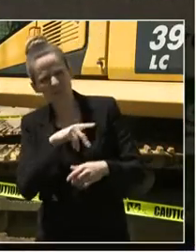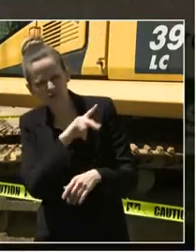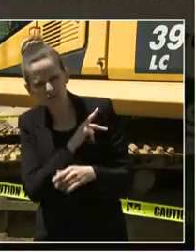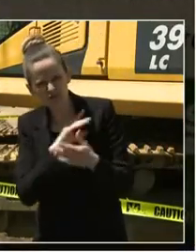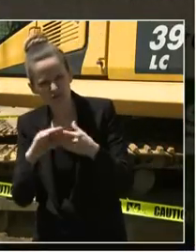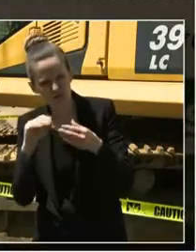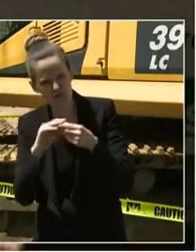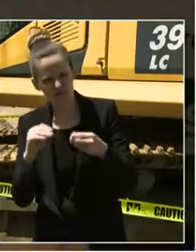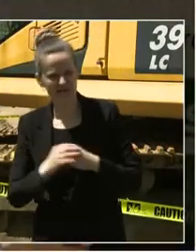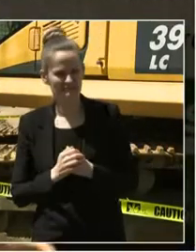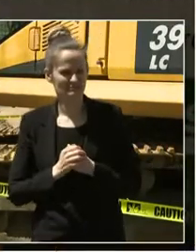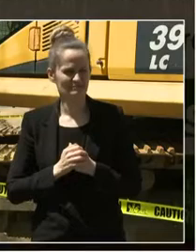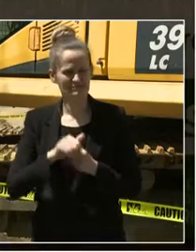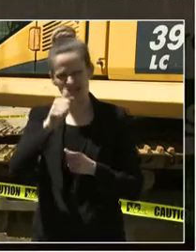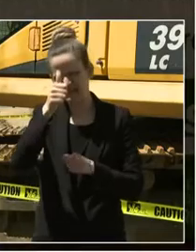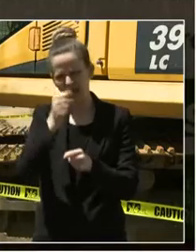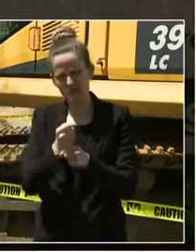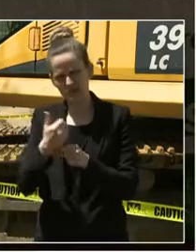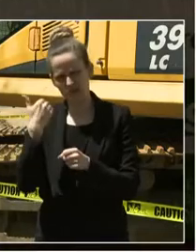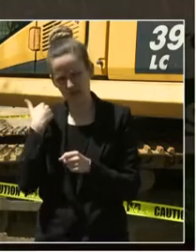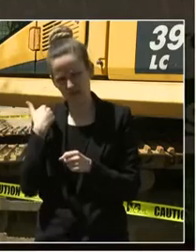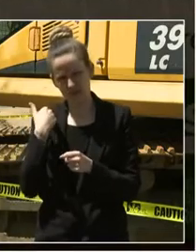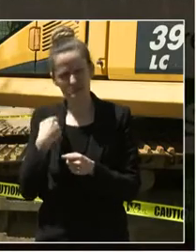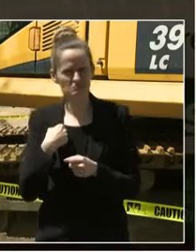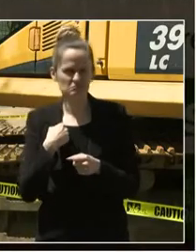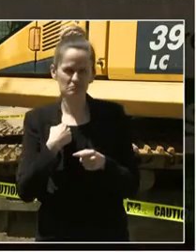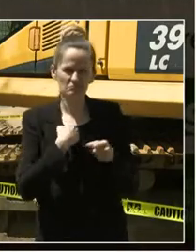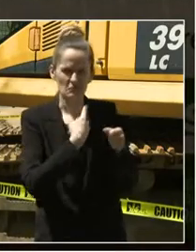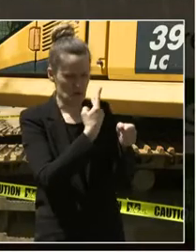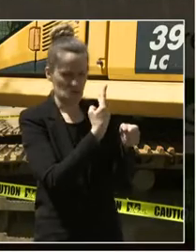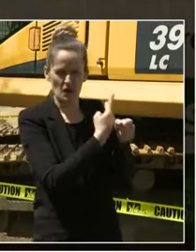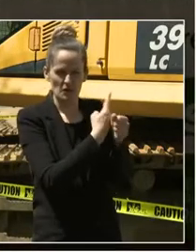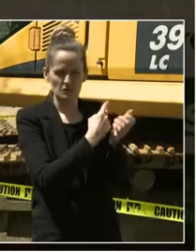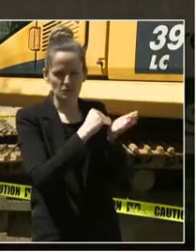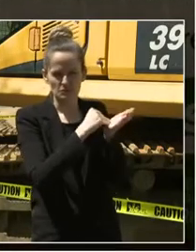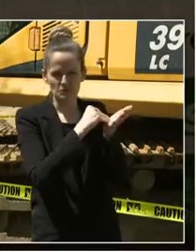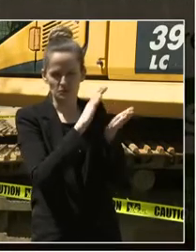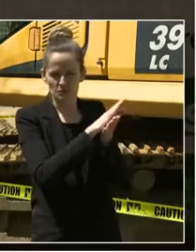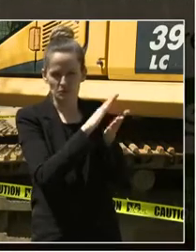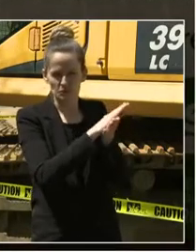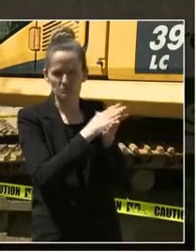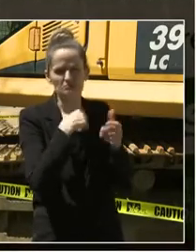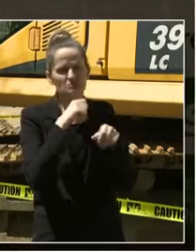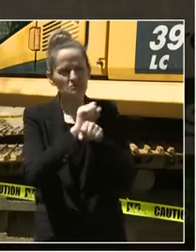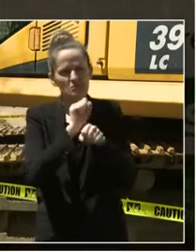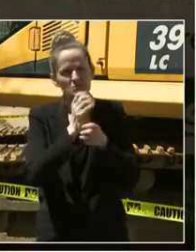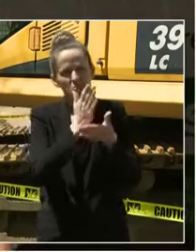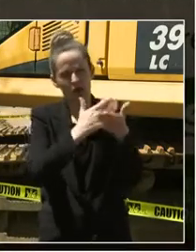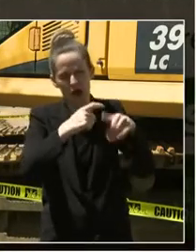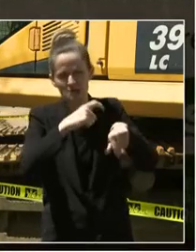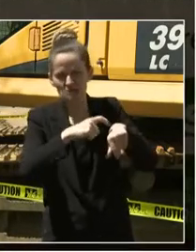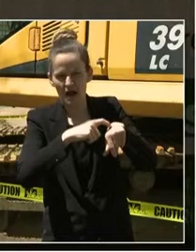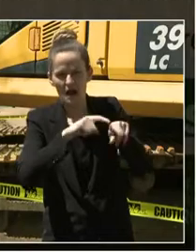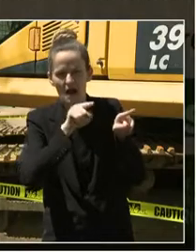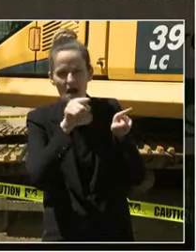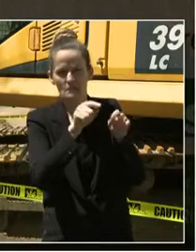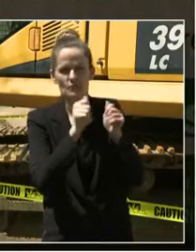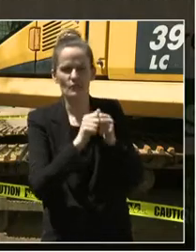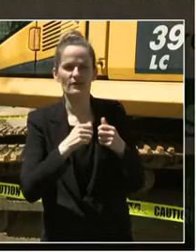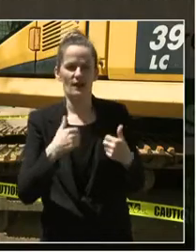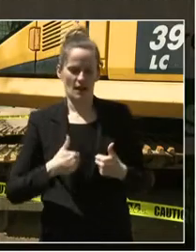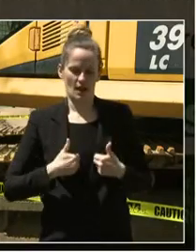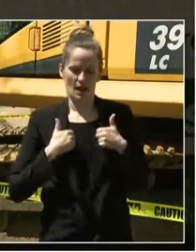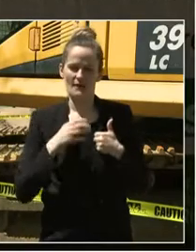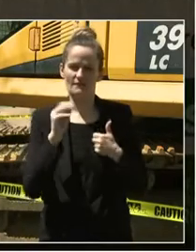ago, I was working my way through grad school, and I had a part-time job with the Life and Wellness Company that actually had a contract with the Department of